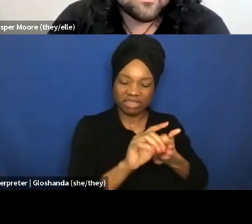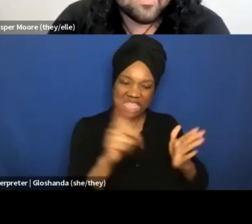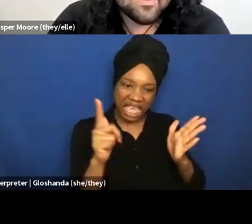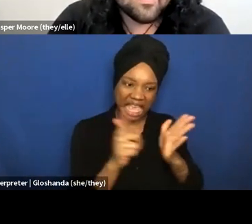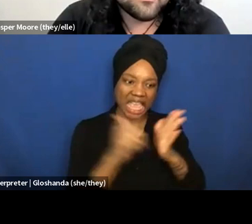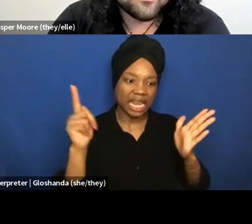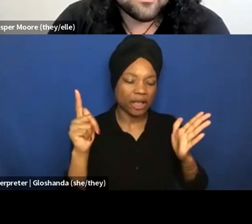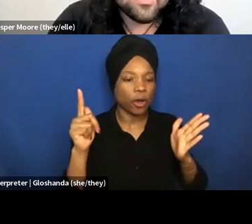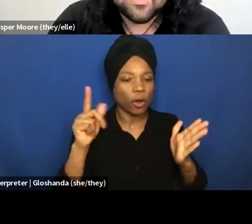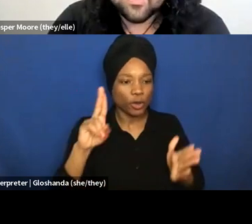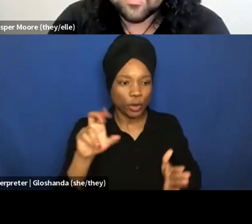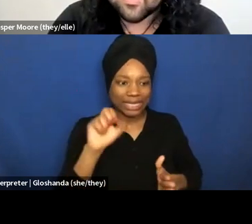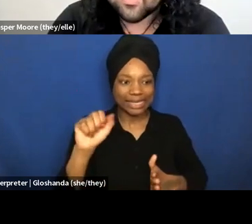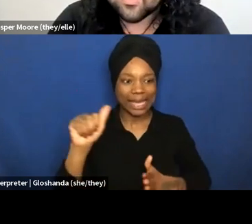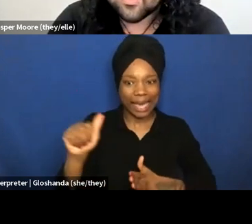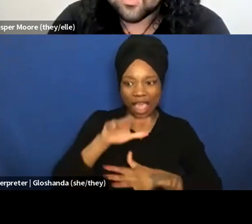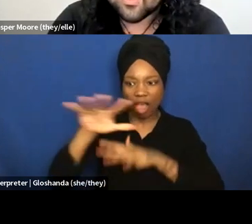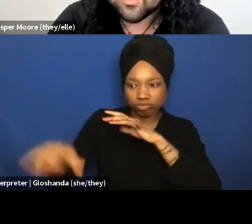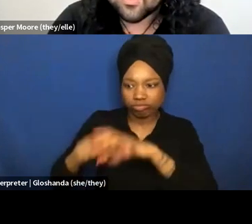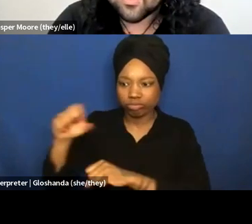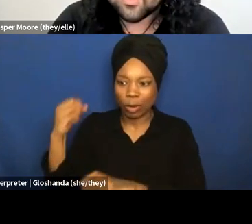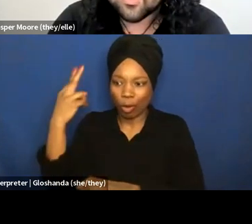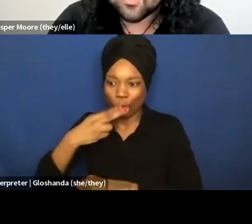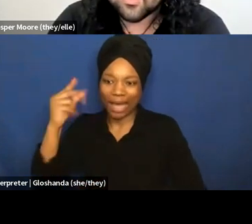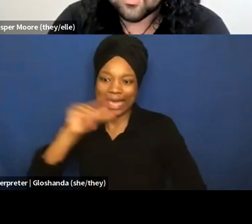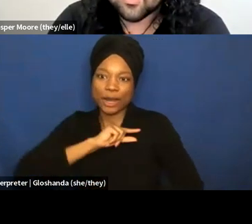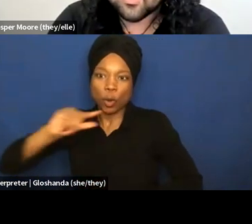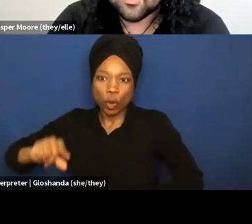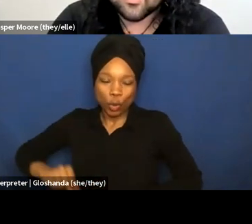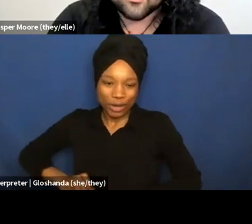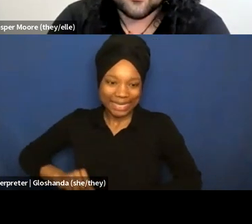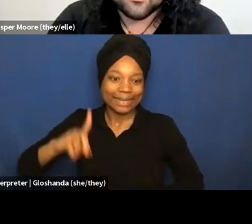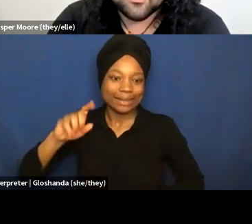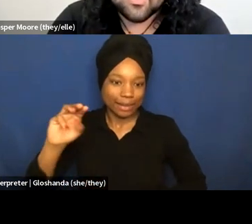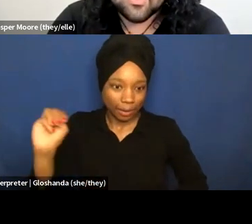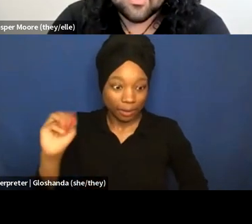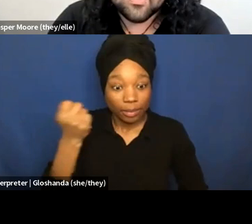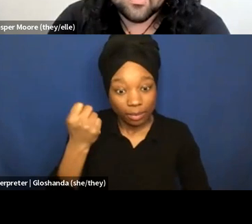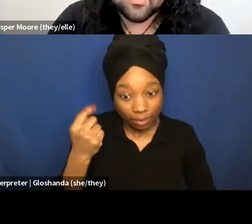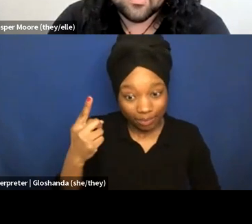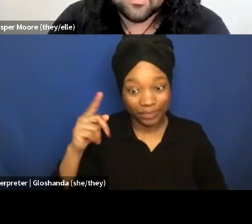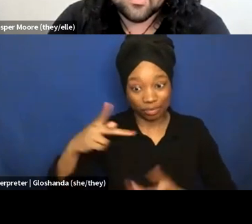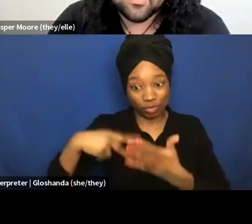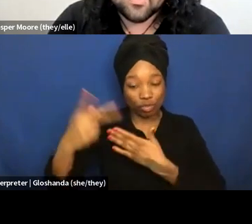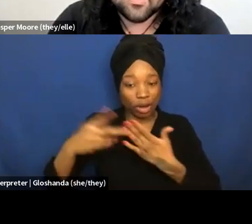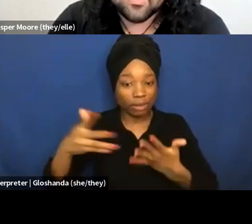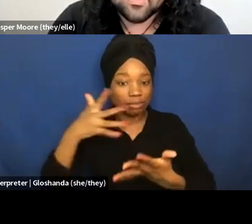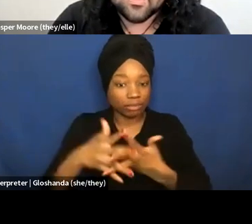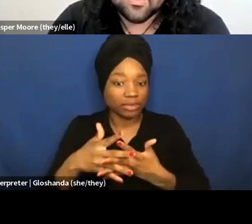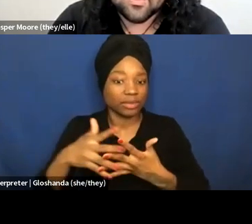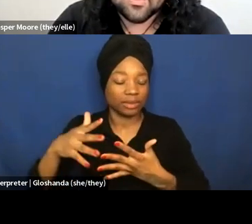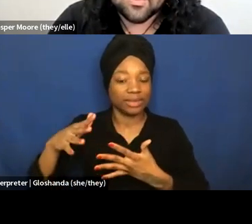Hawaiian Queendom, and a program that, although in the academic industrial complex, is rooted in